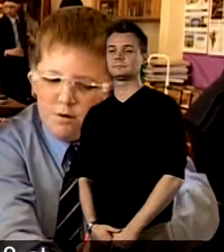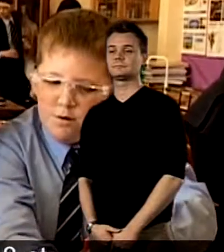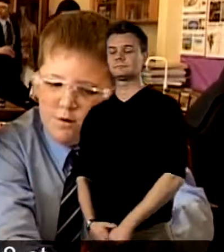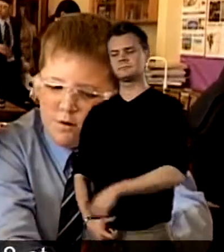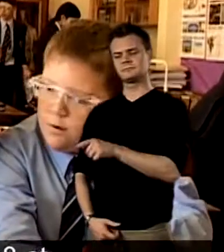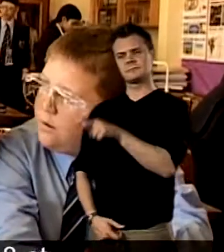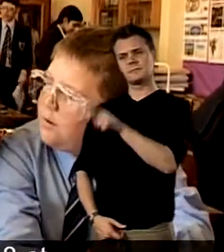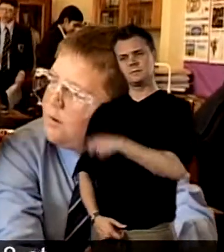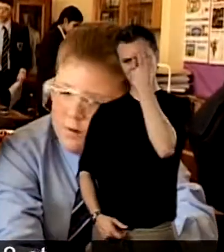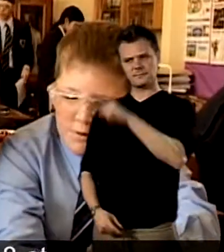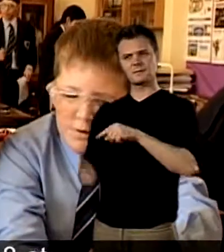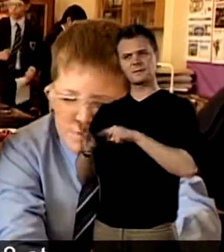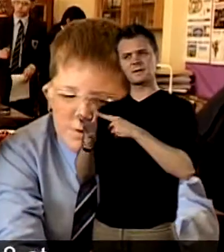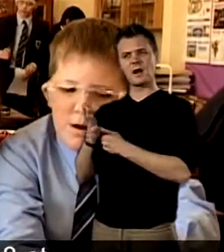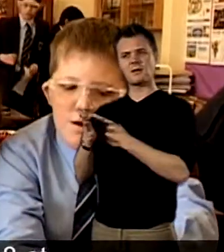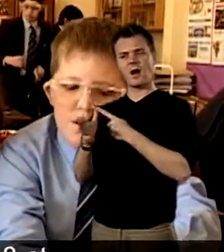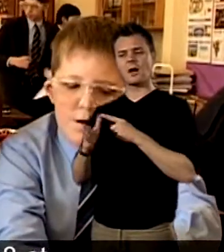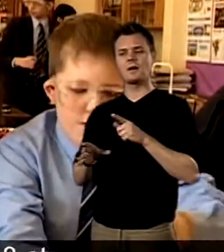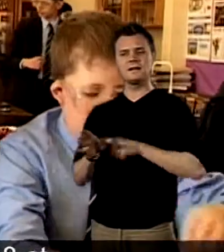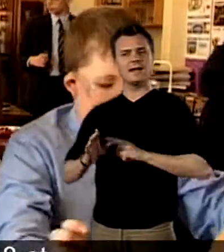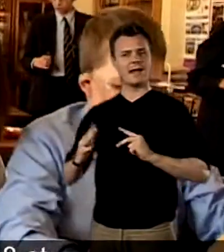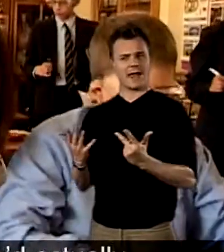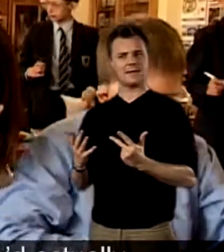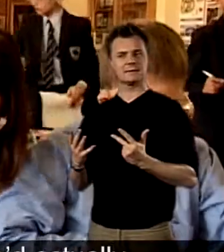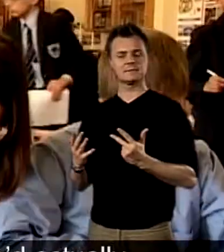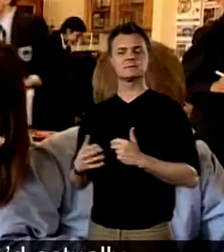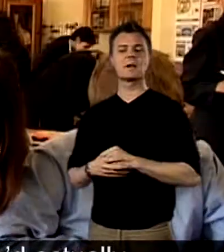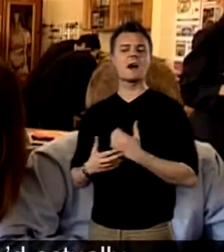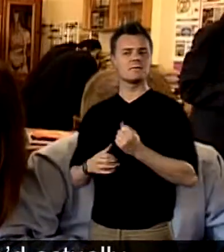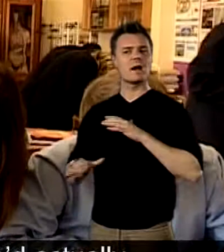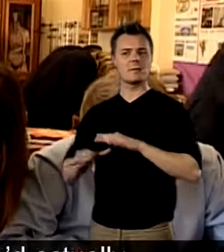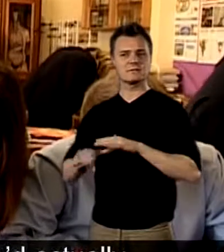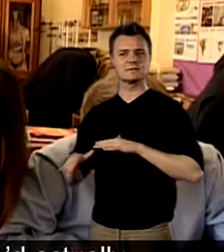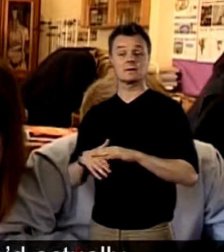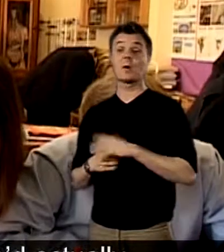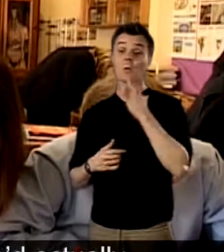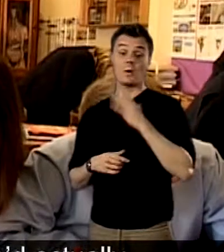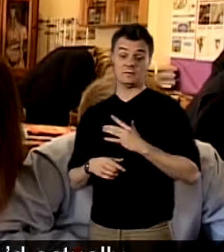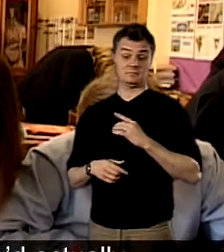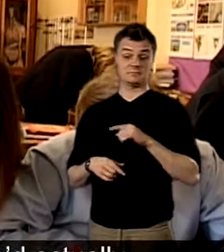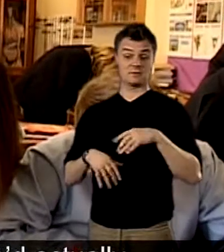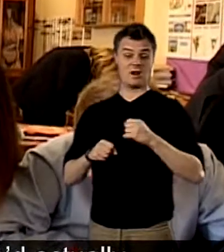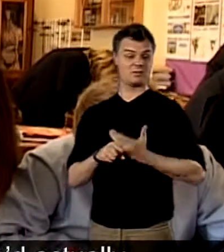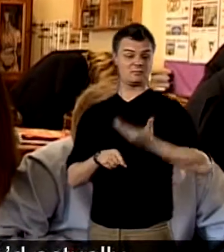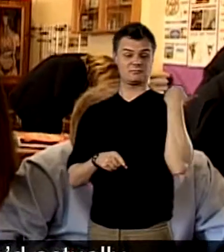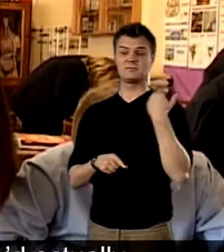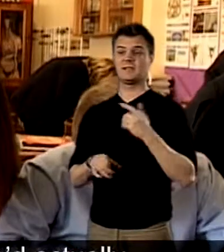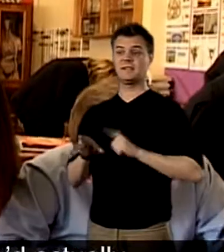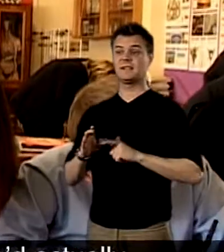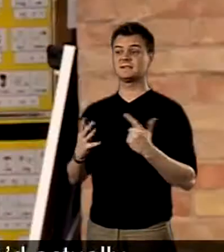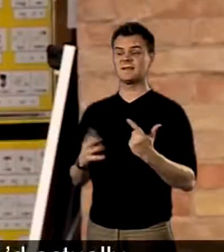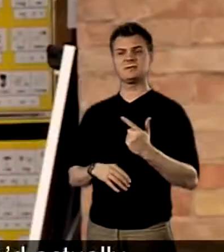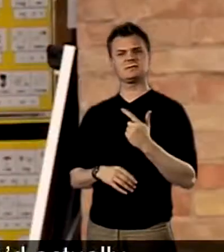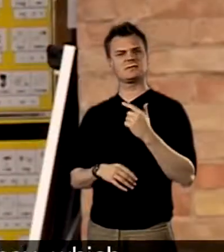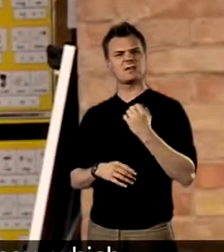Tara is a disabled pupil in Year 8 at Hall Green School. Well, when Tara started in Year 7, we'd actually had 2 very bad